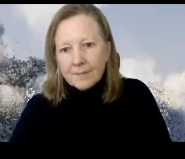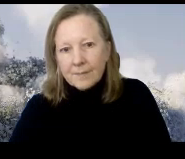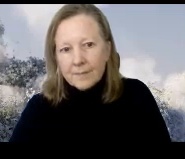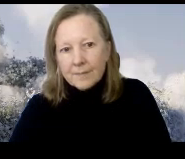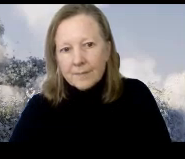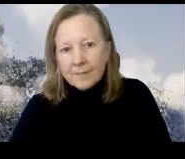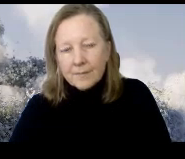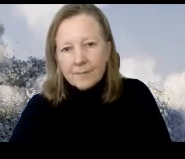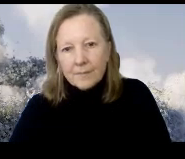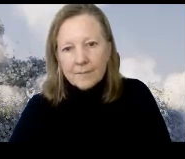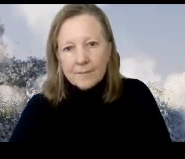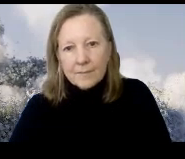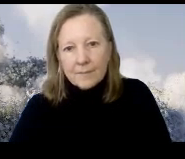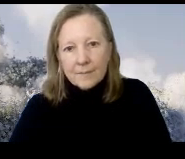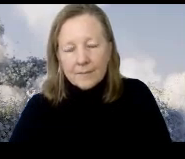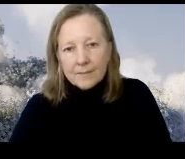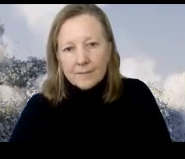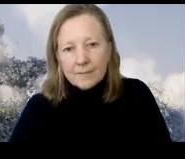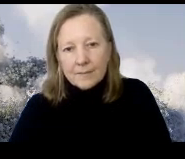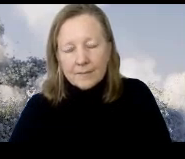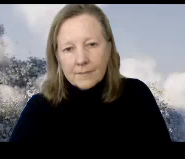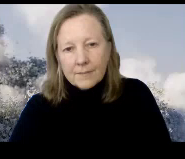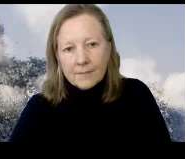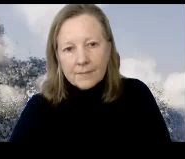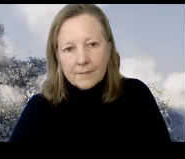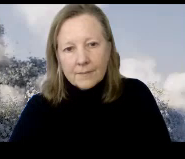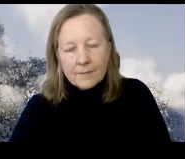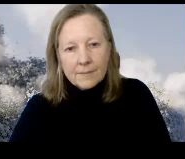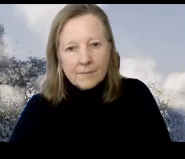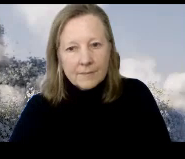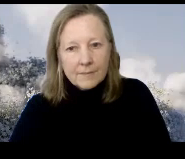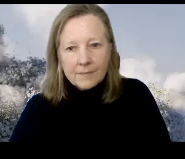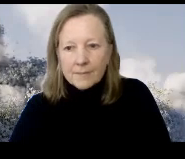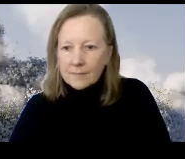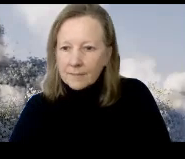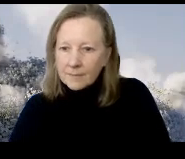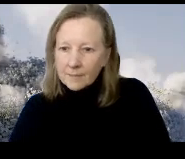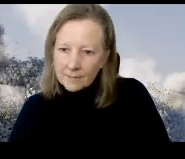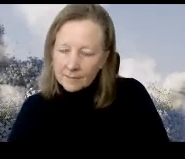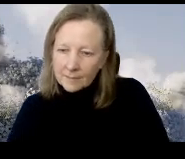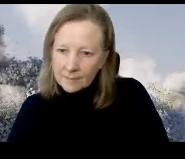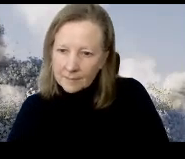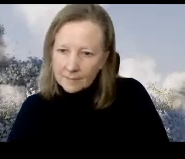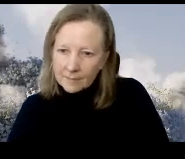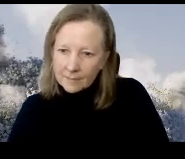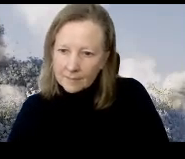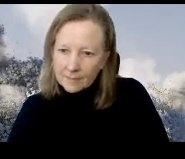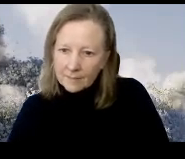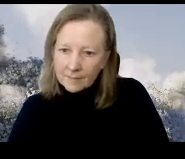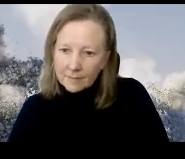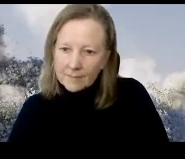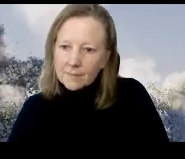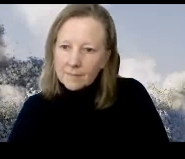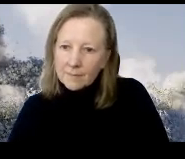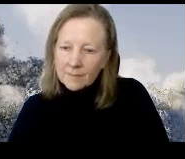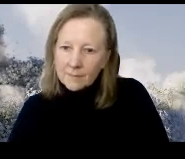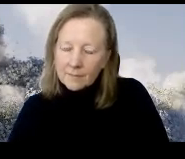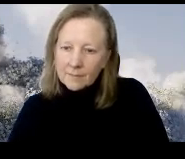Okay, perfect. So we have another question from Sharjam as well. I gave CLB exam and